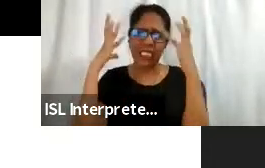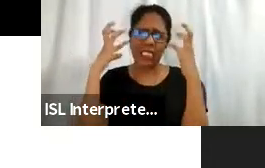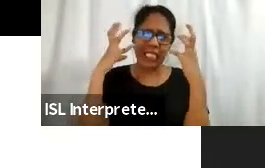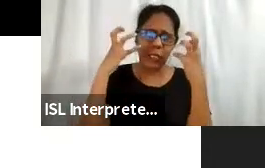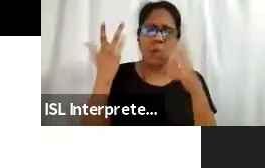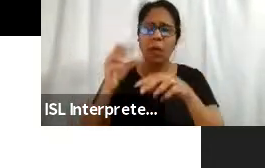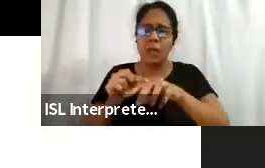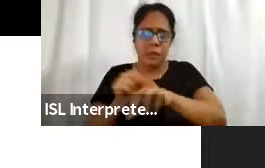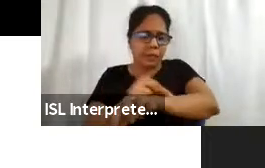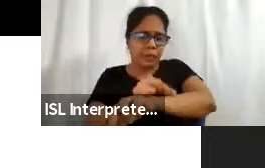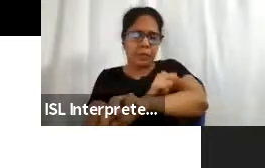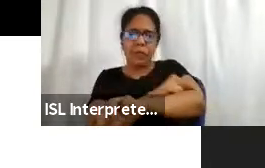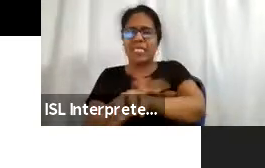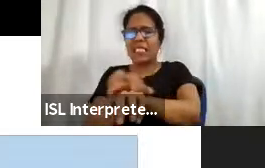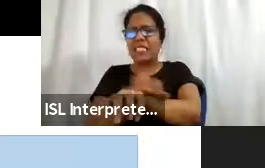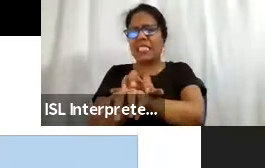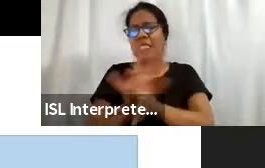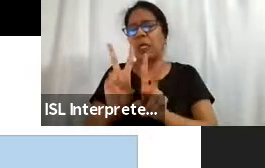skin rashes.